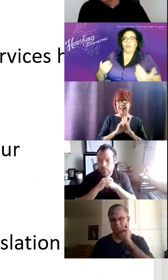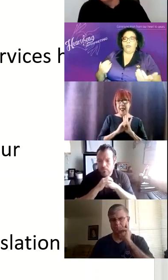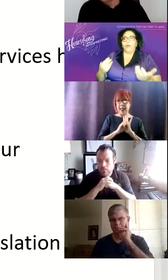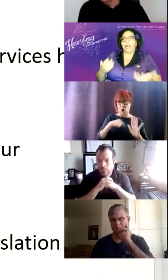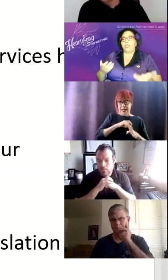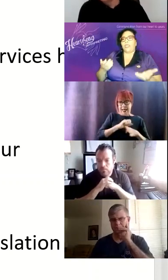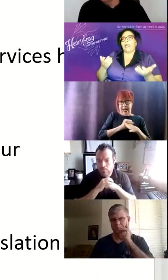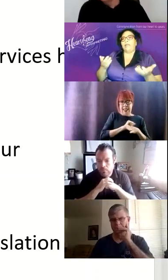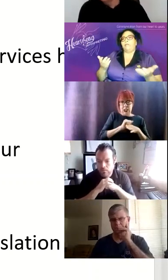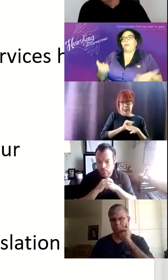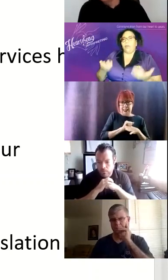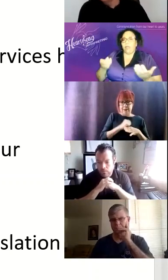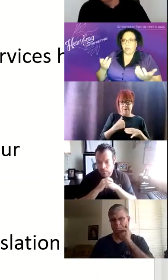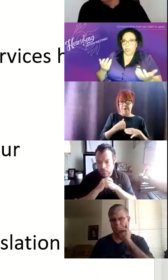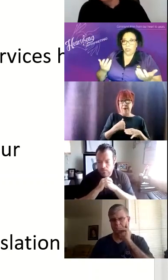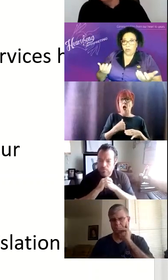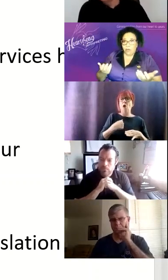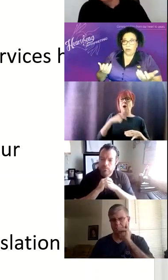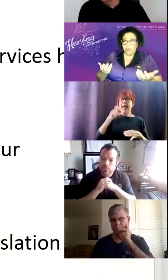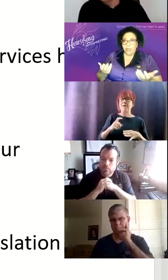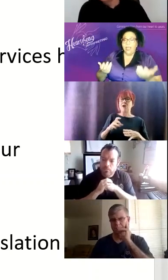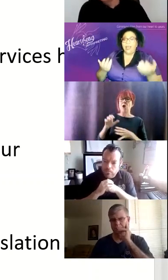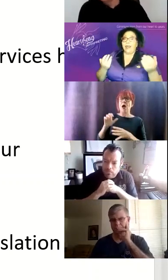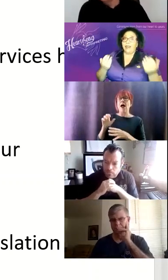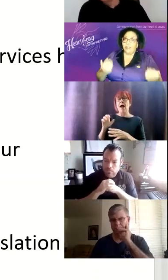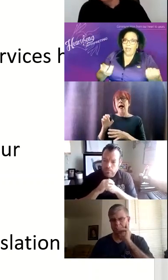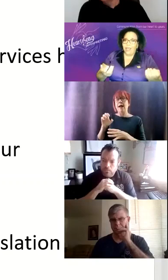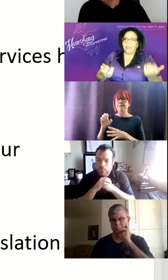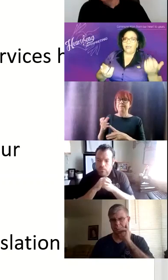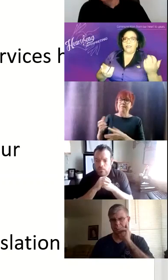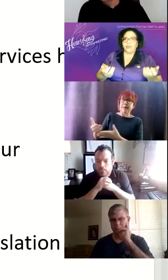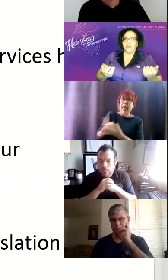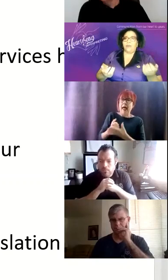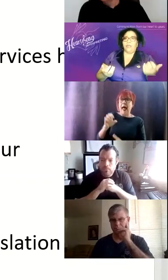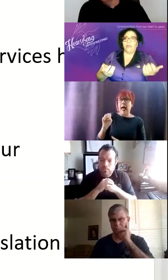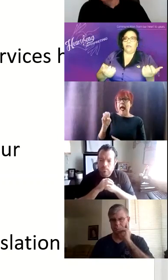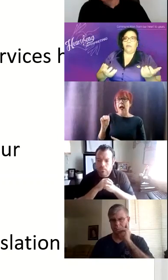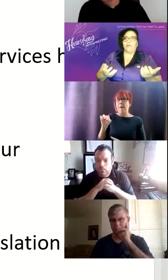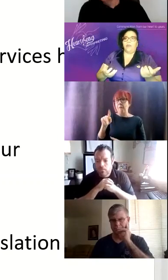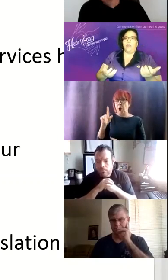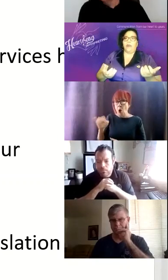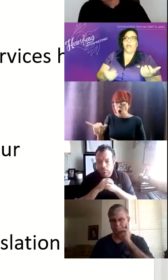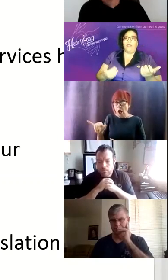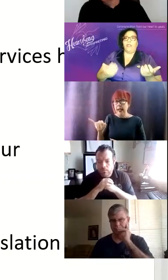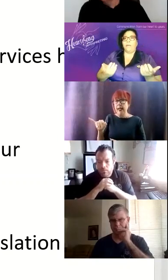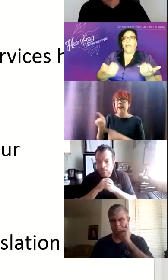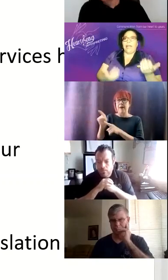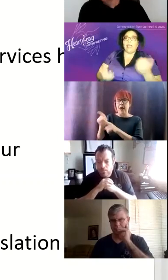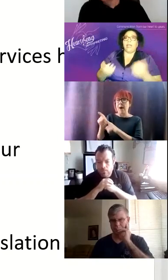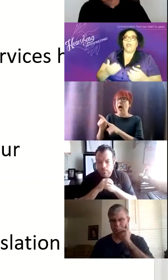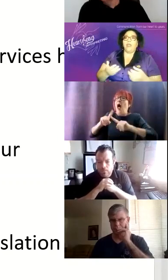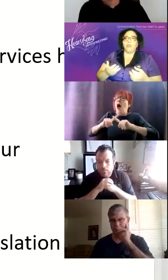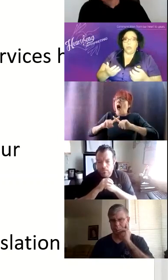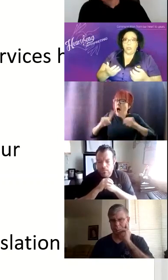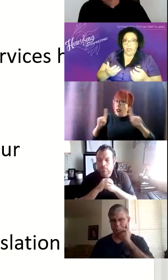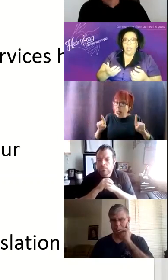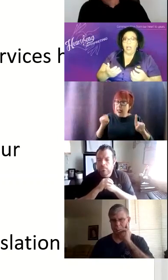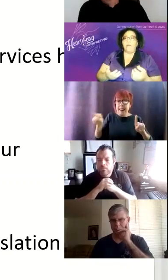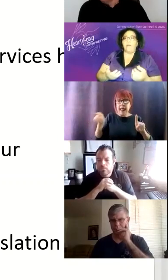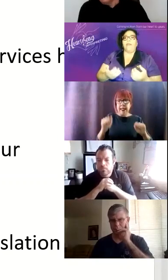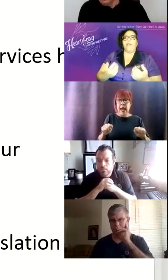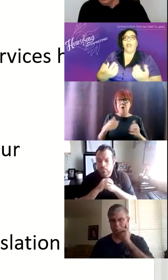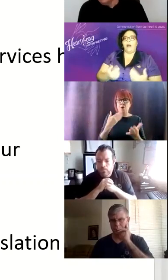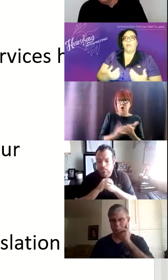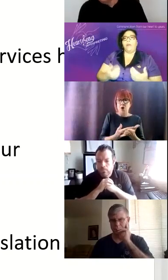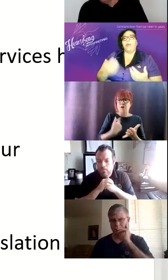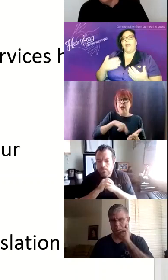have to actually employ the interpreters unless those interpreters can prove that we are not their main source of income